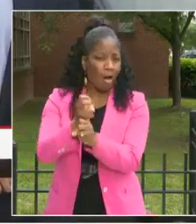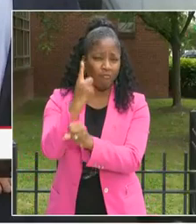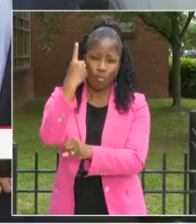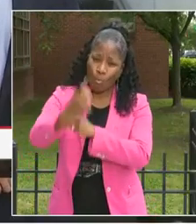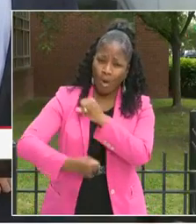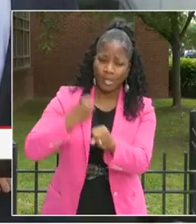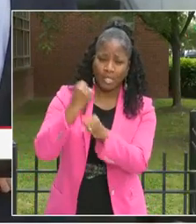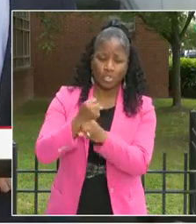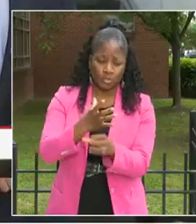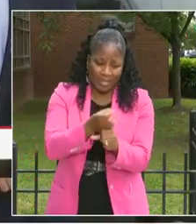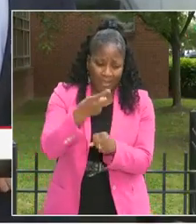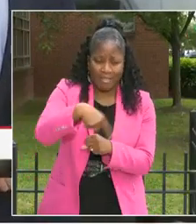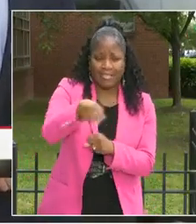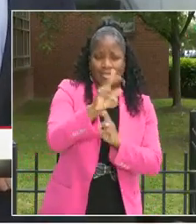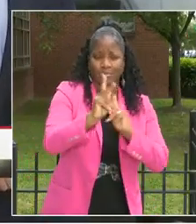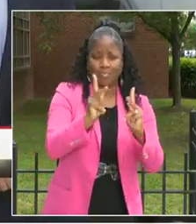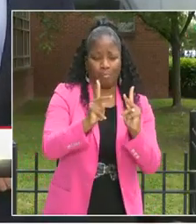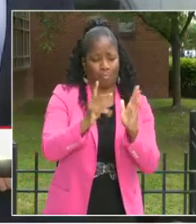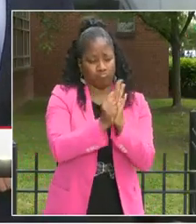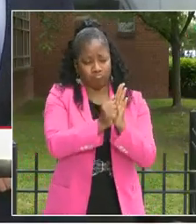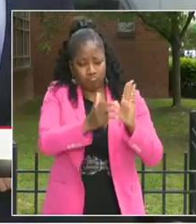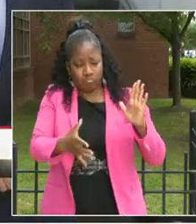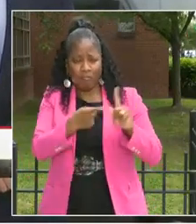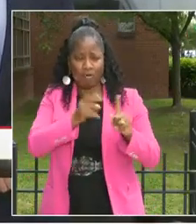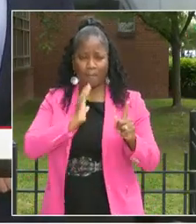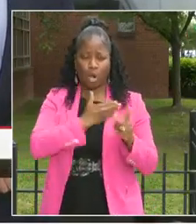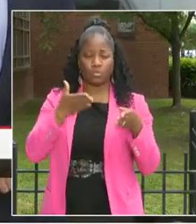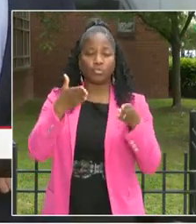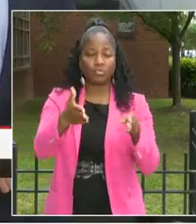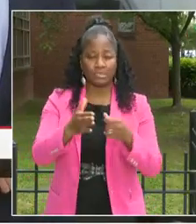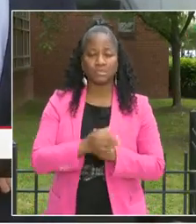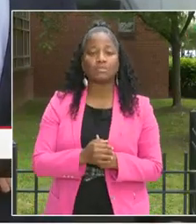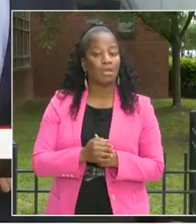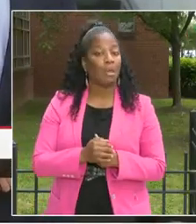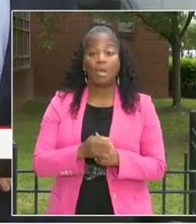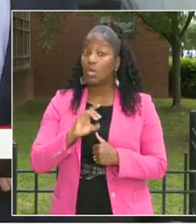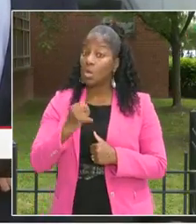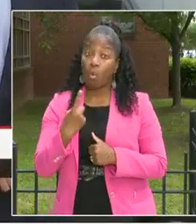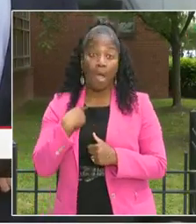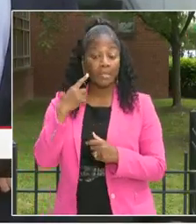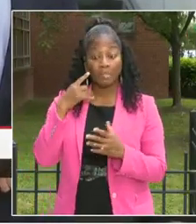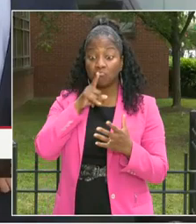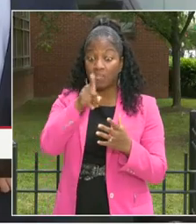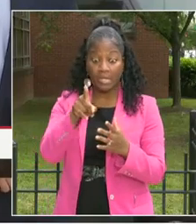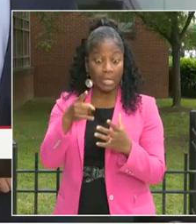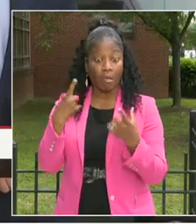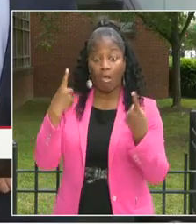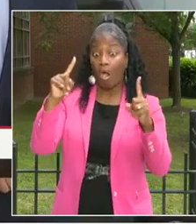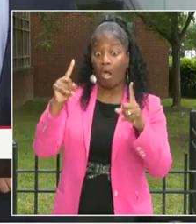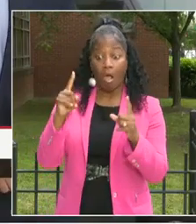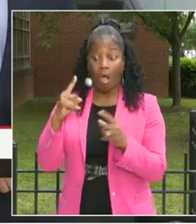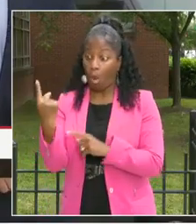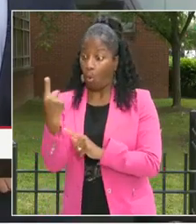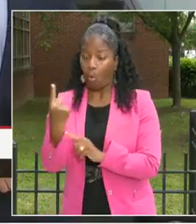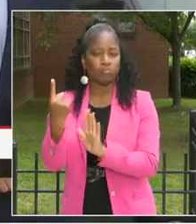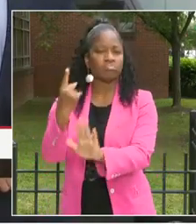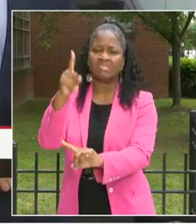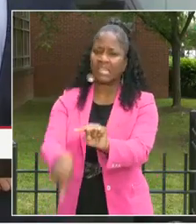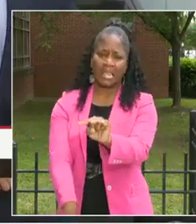these offenders off the streets. No one agency can tackle this problem alone. As this case